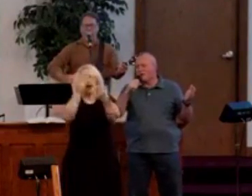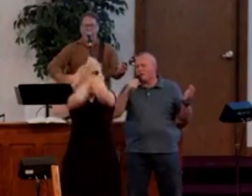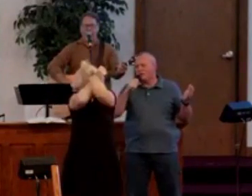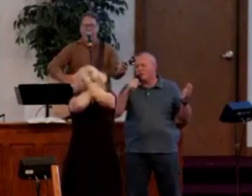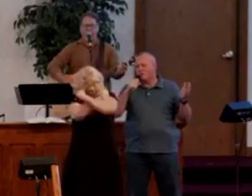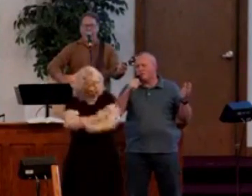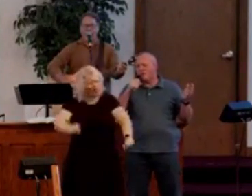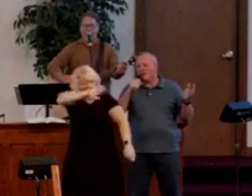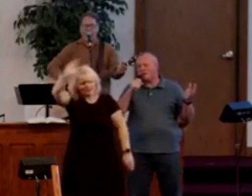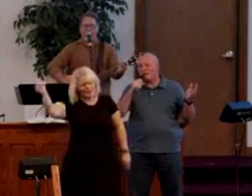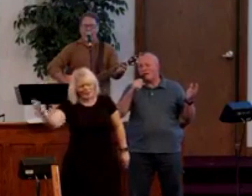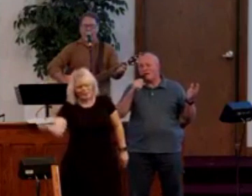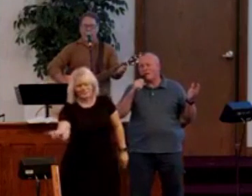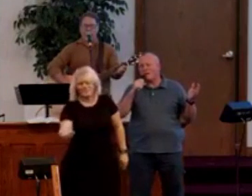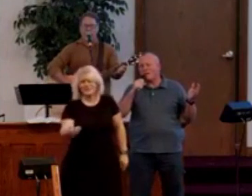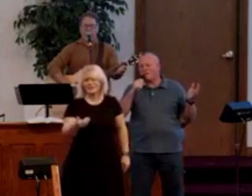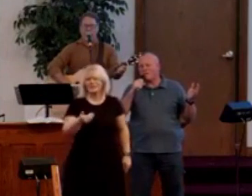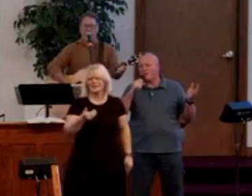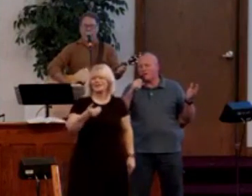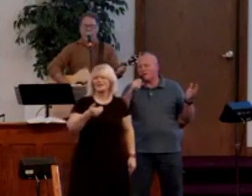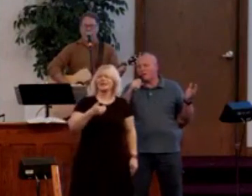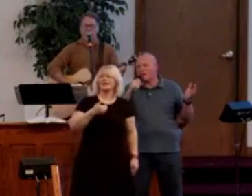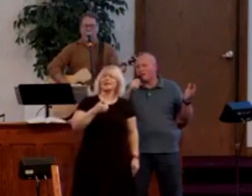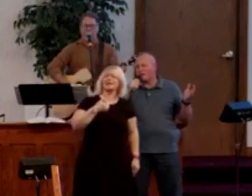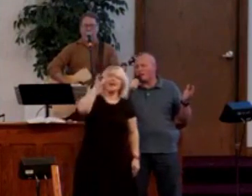Savior has ransomed me.